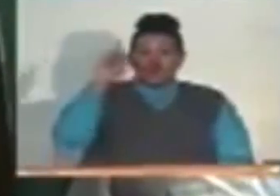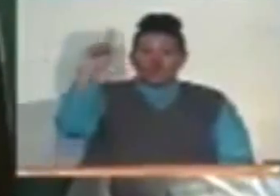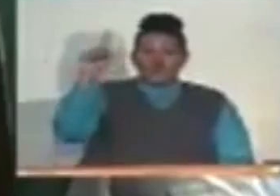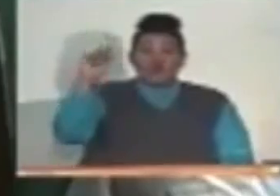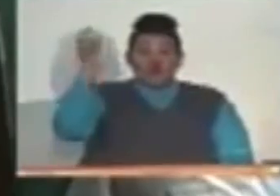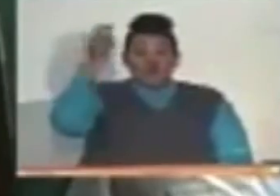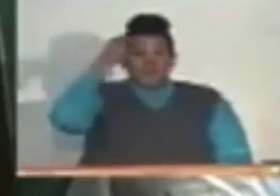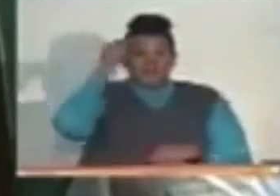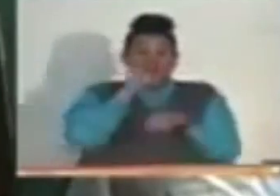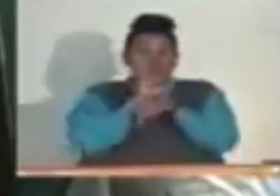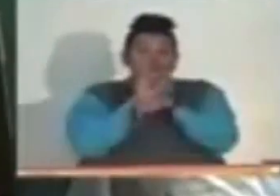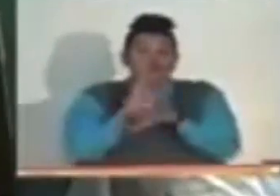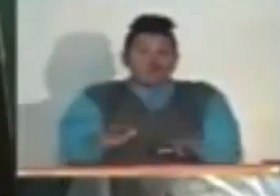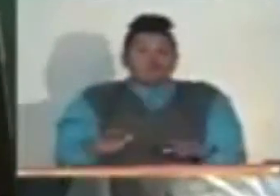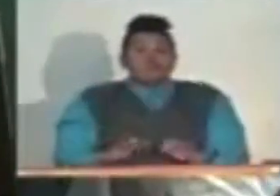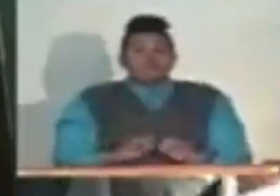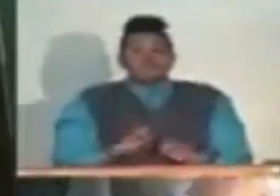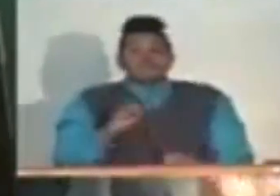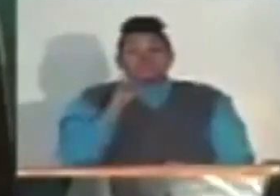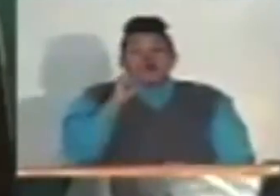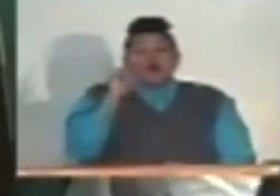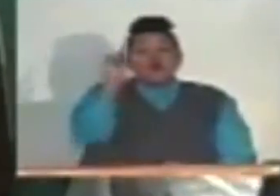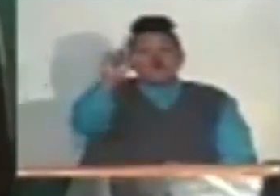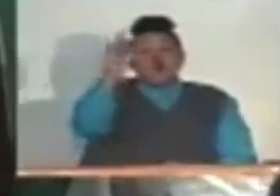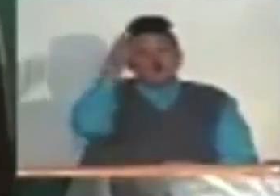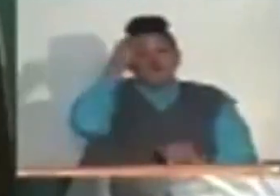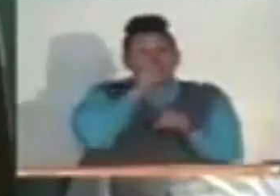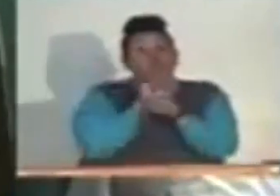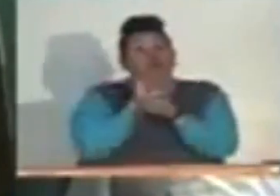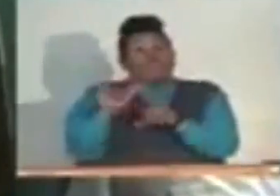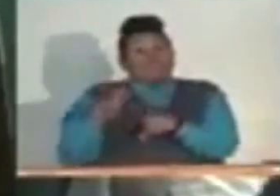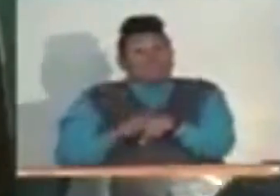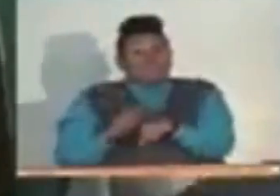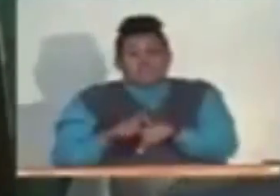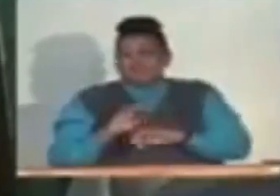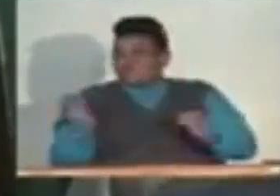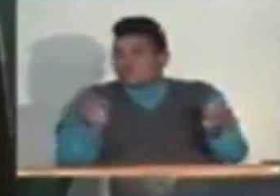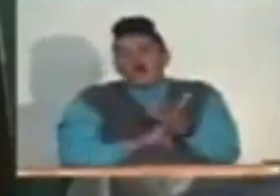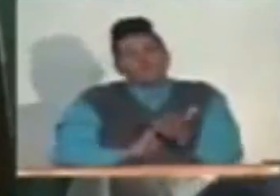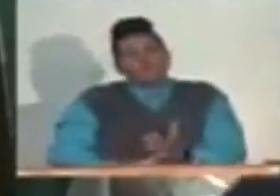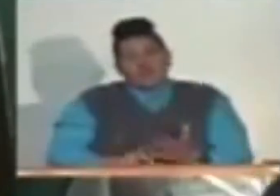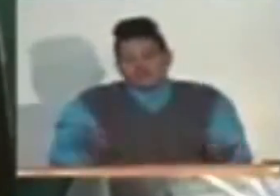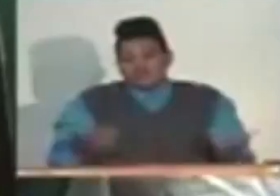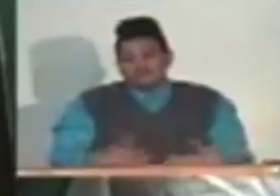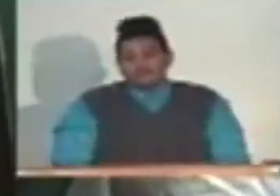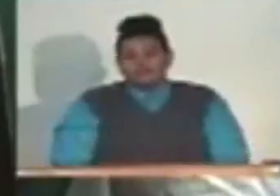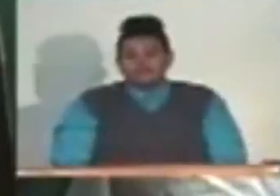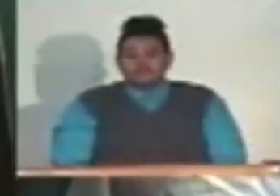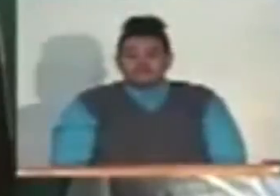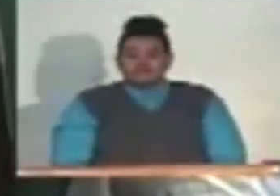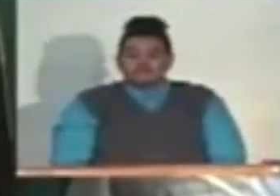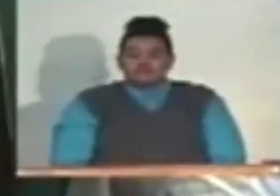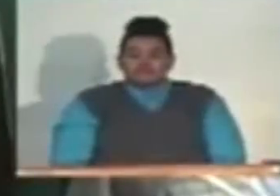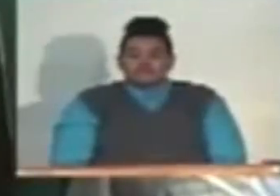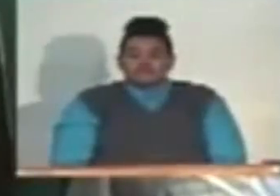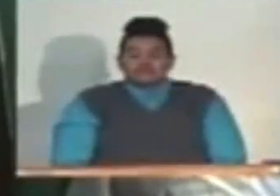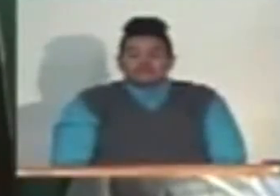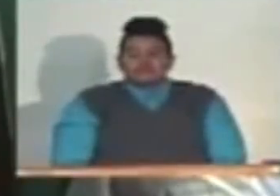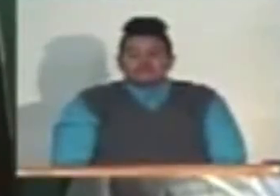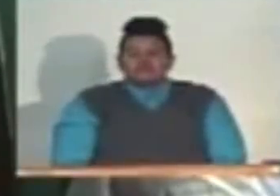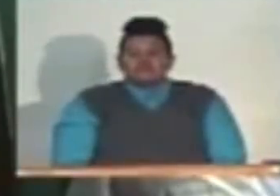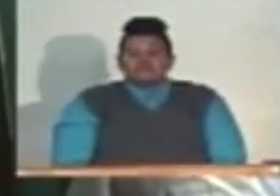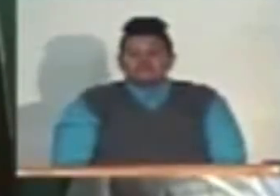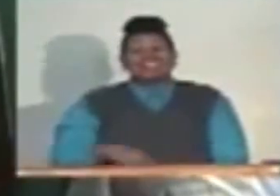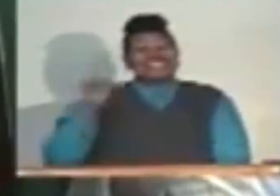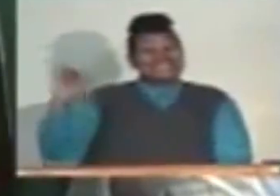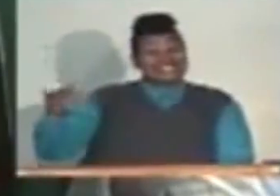worker. Not even one public sector worker at the time. No contracts. That was the